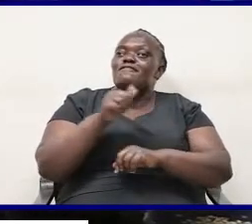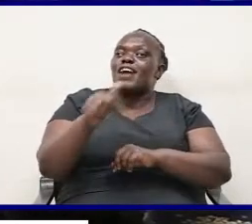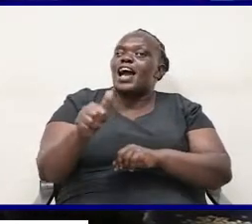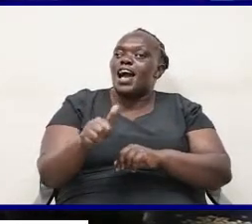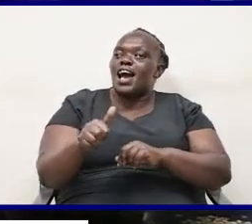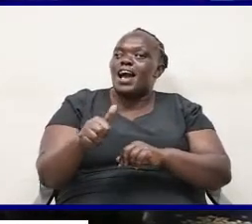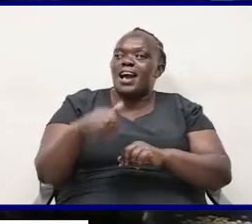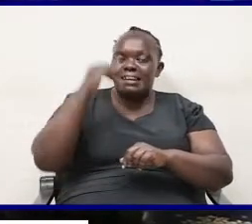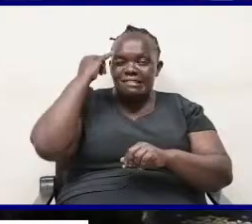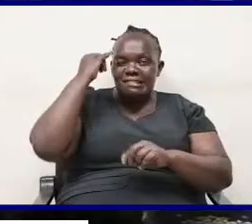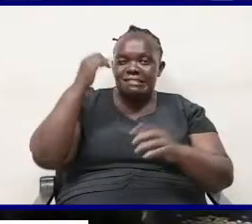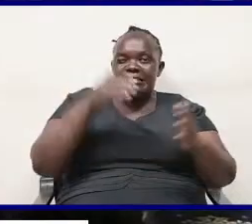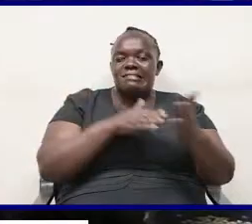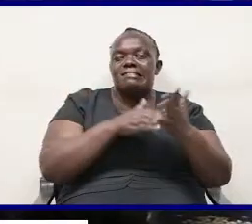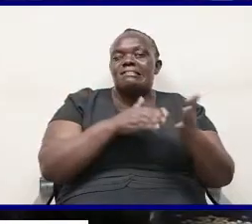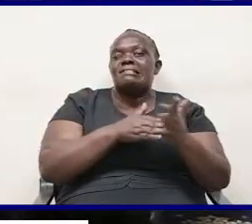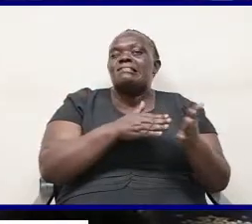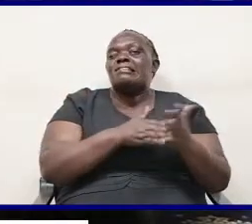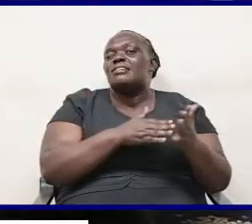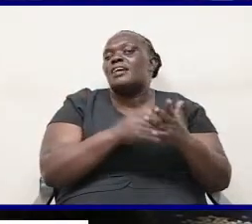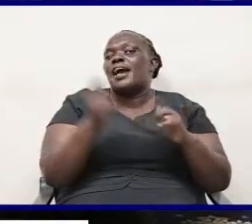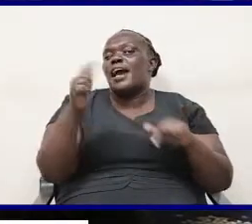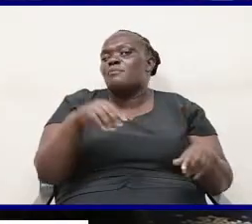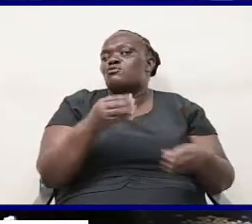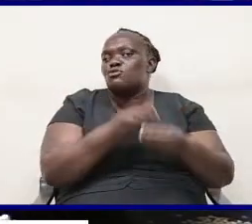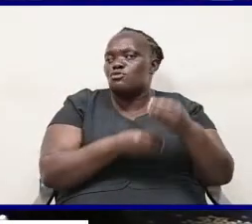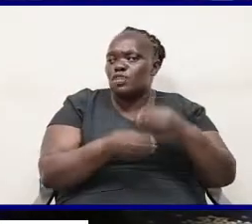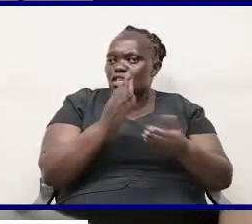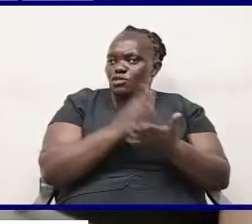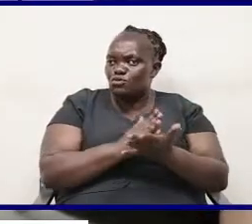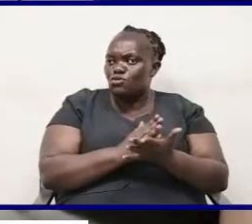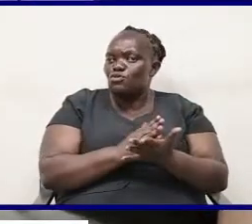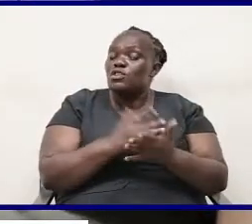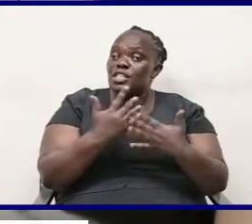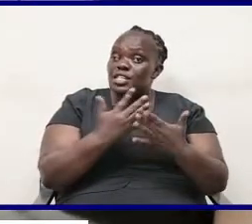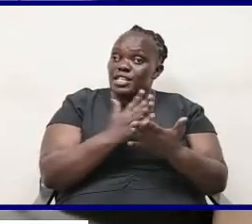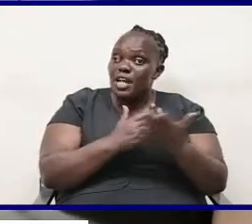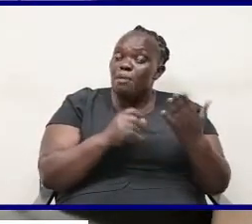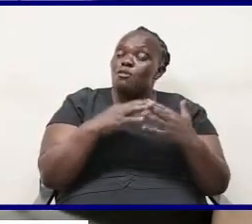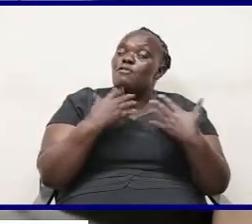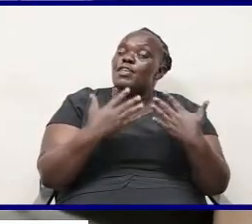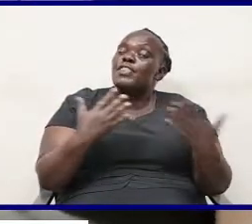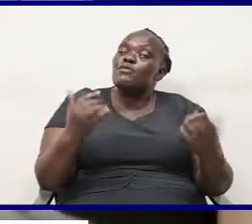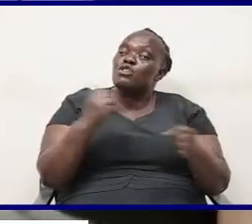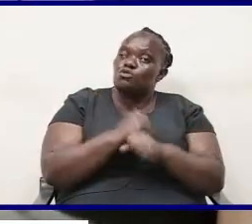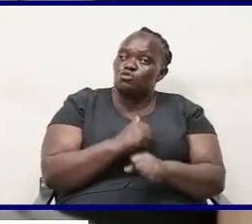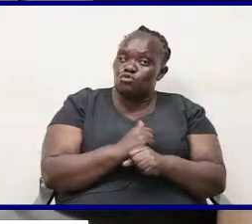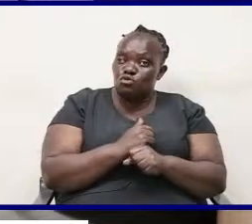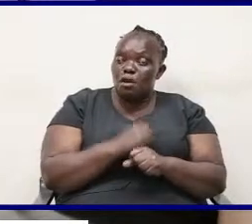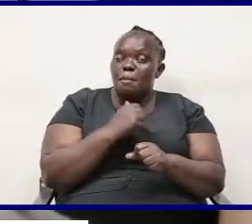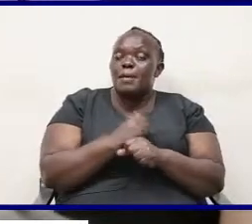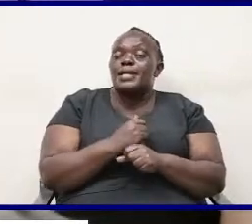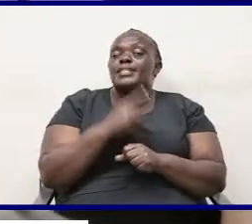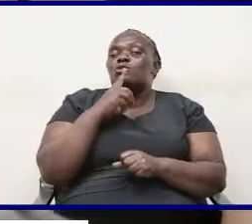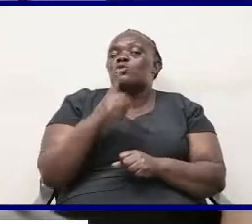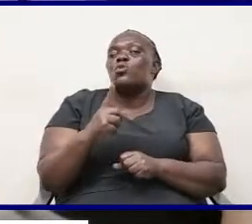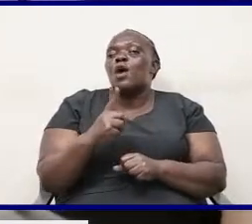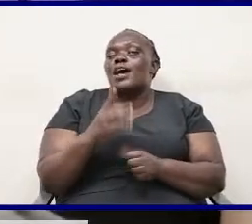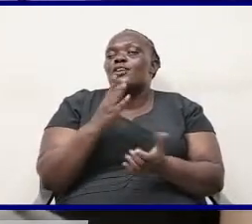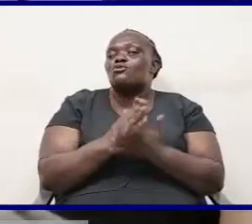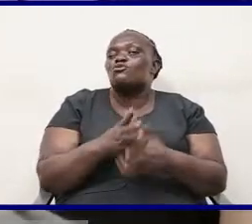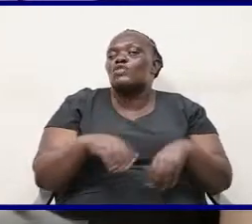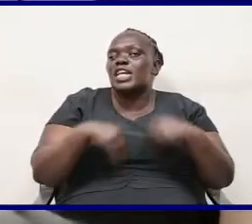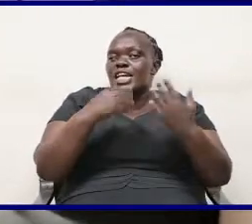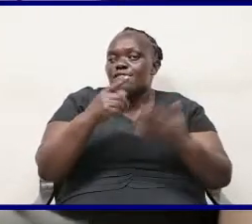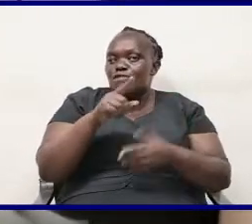start creating a barrier when it comes to trade. So those are some of the things that we do in terms of ensuring that we